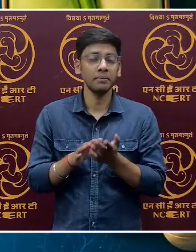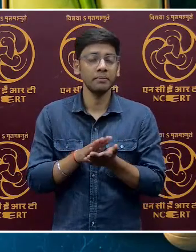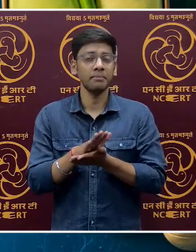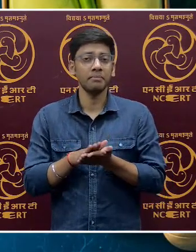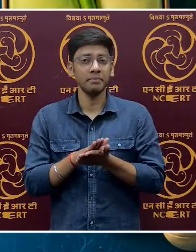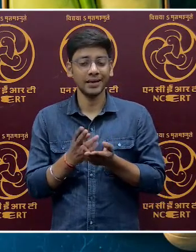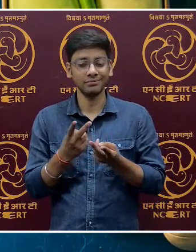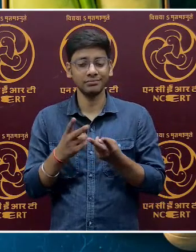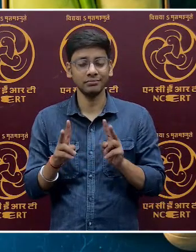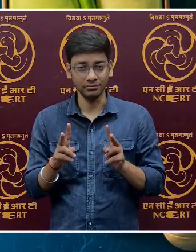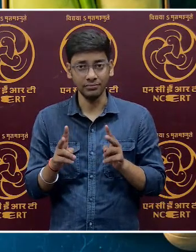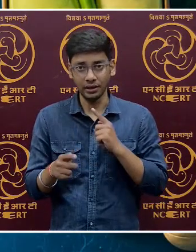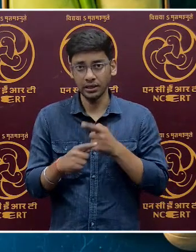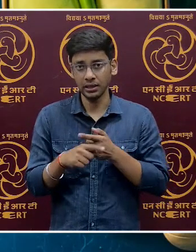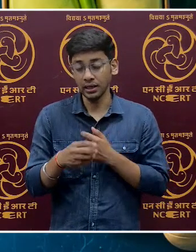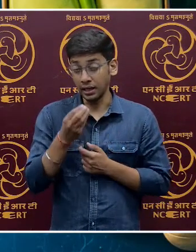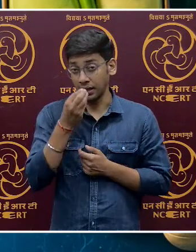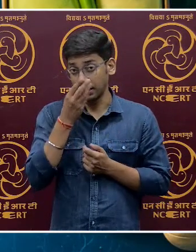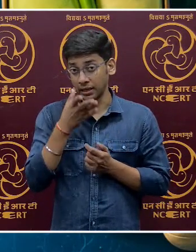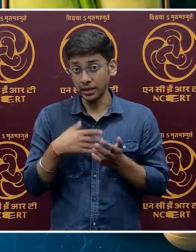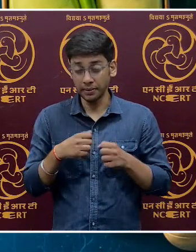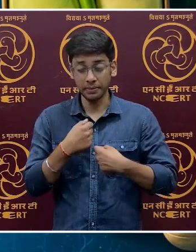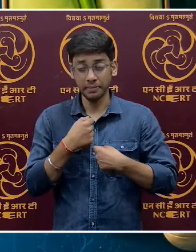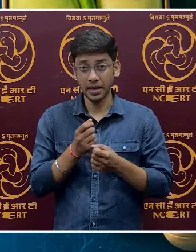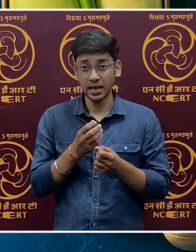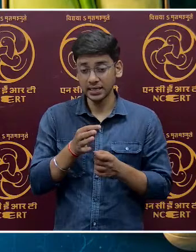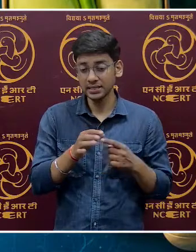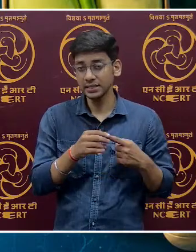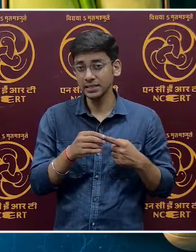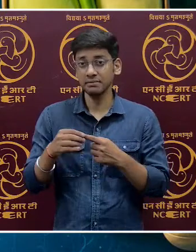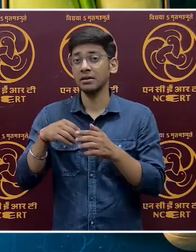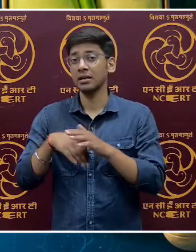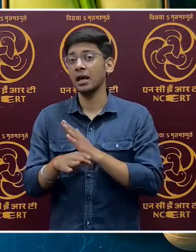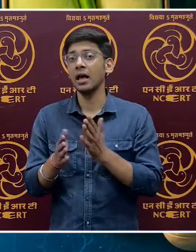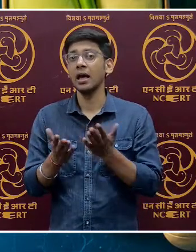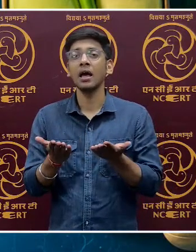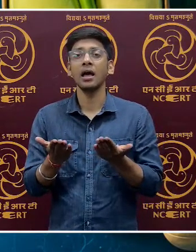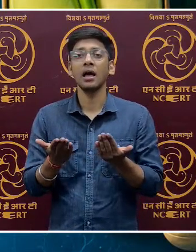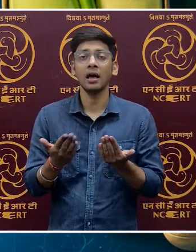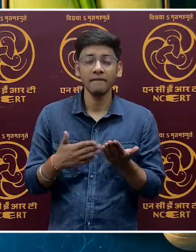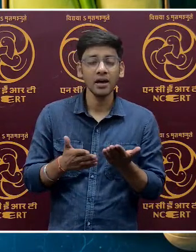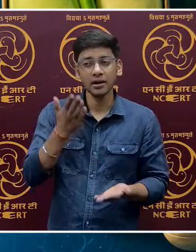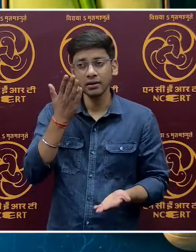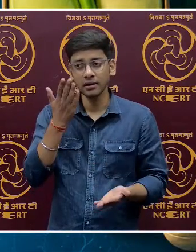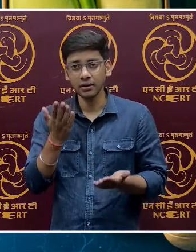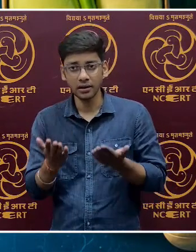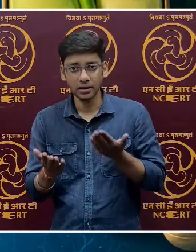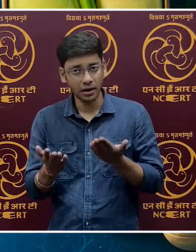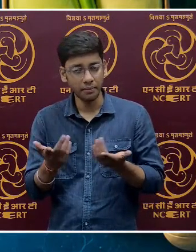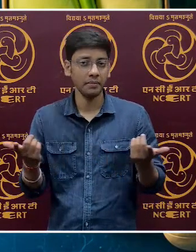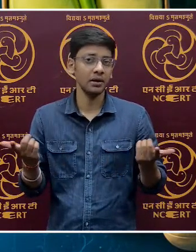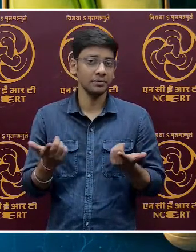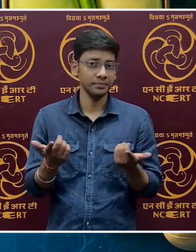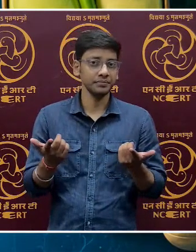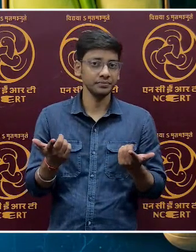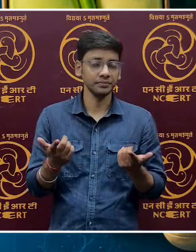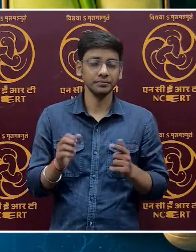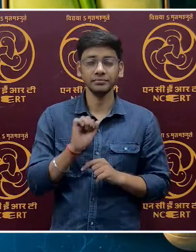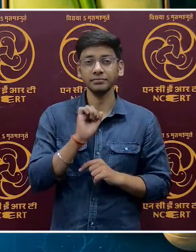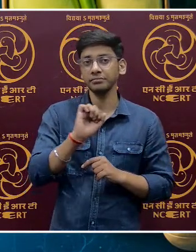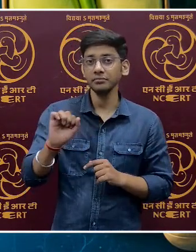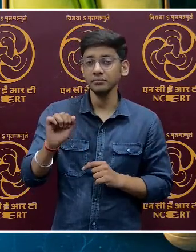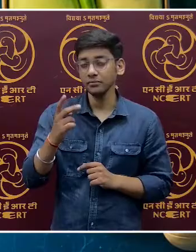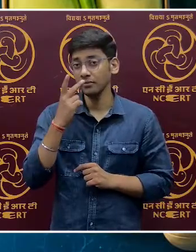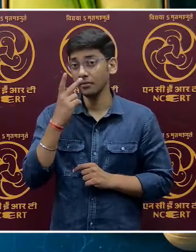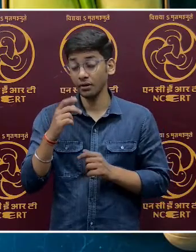difference, what could be actually making it special enough that we can have a comparative account for it. You can see over here